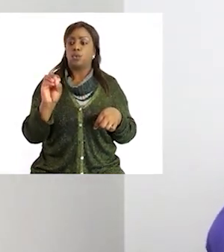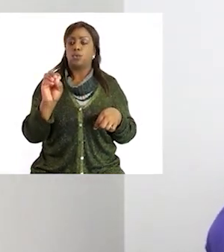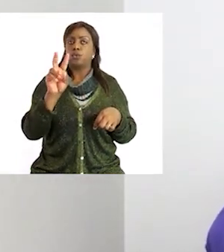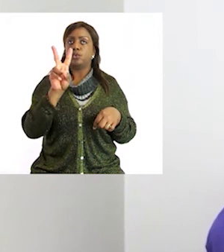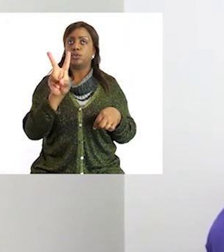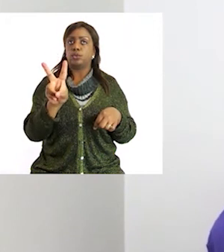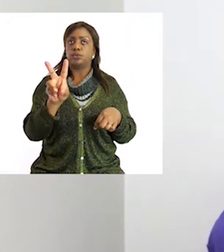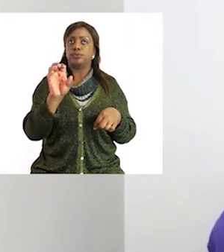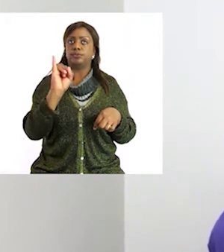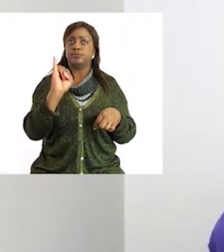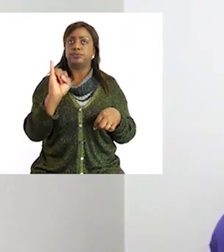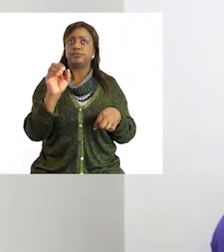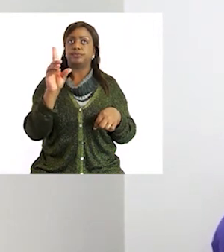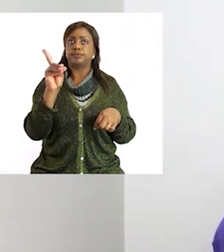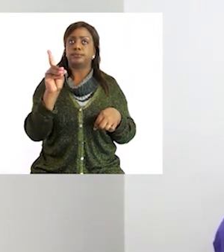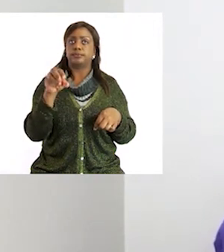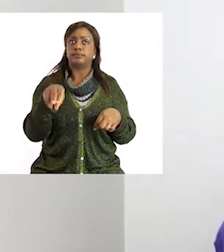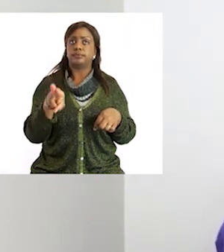the oviduct.